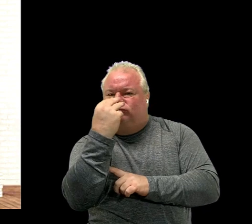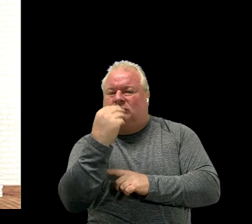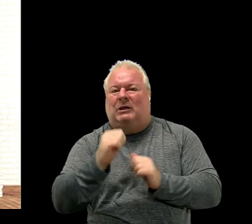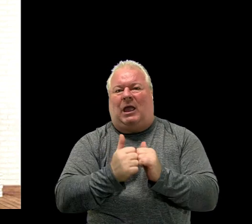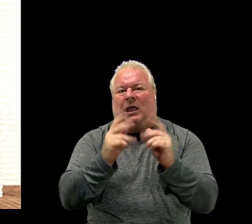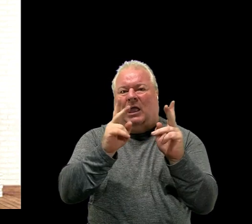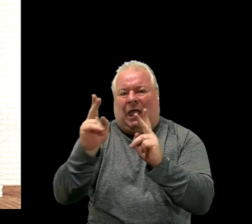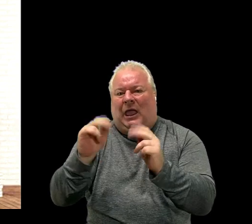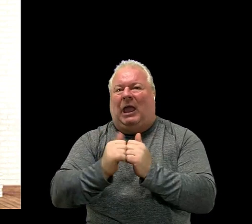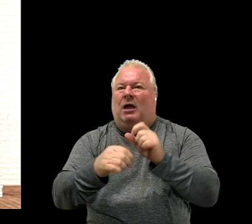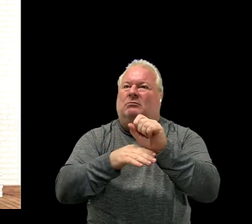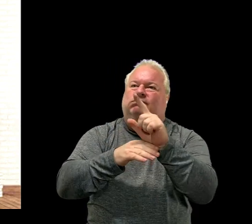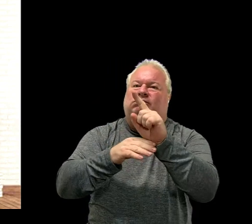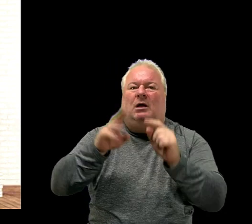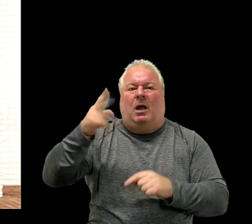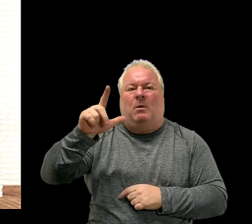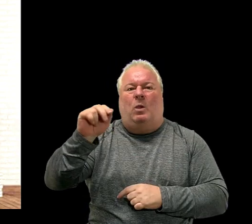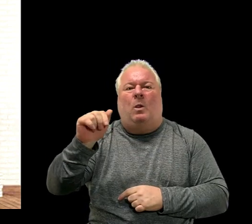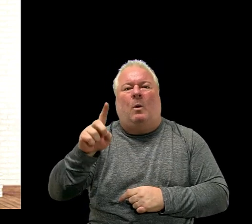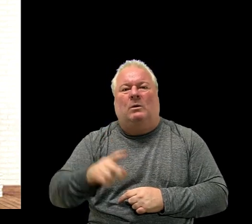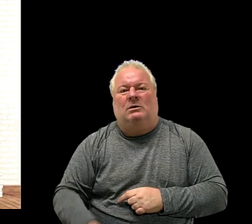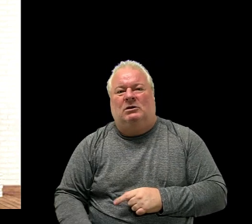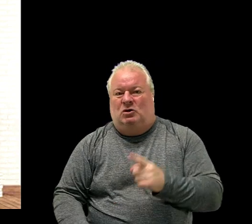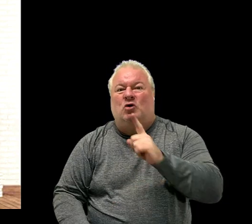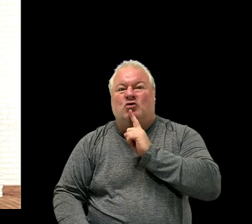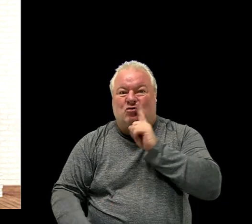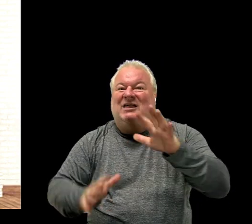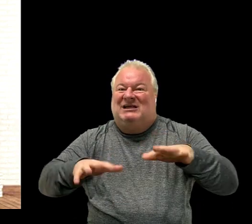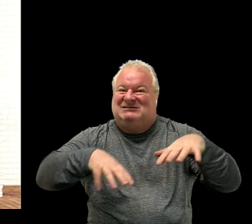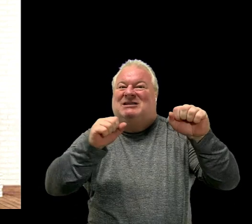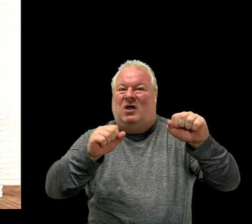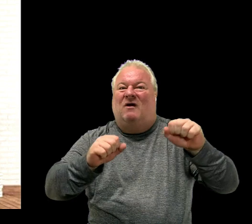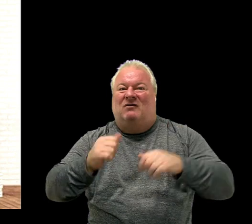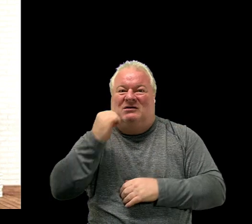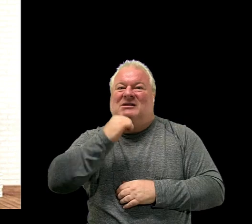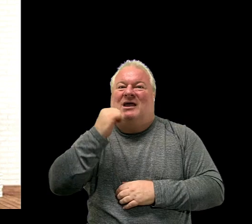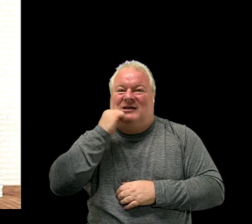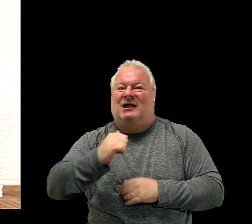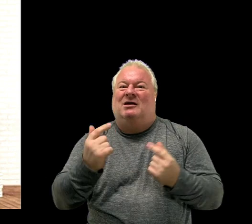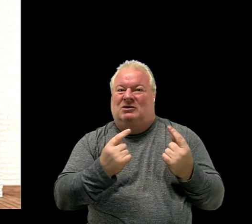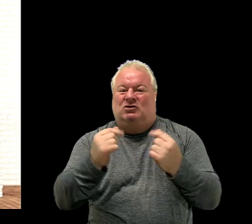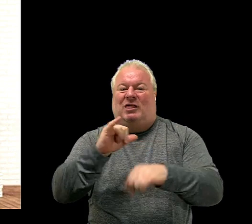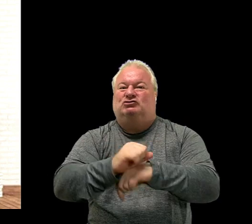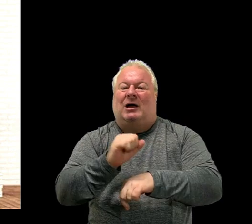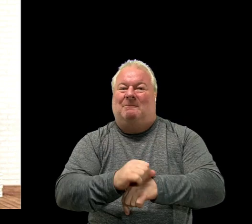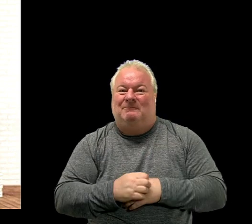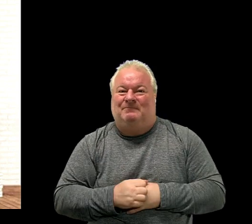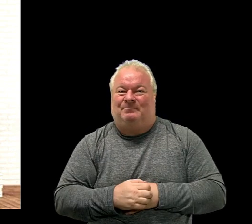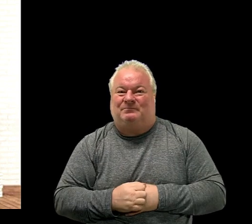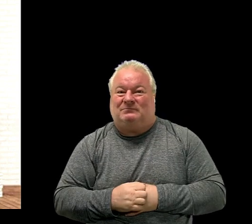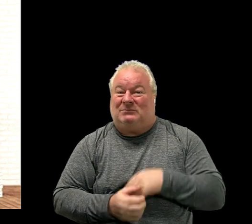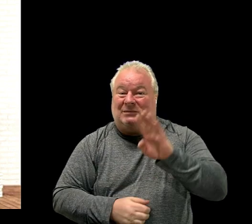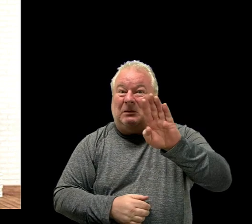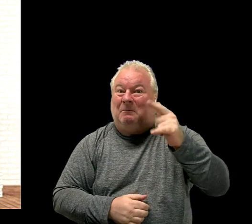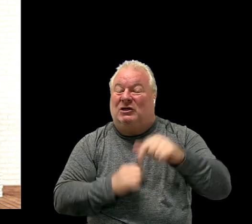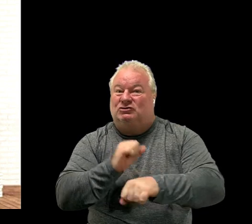how to upload them. You're really going to take over this day-to-day job. And it's a big